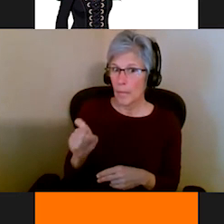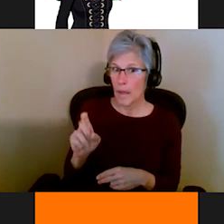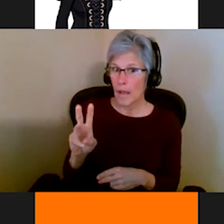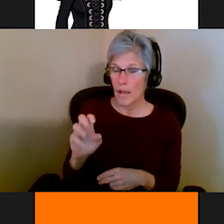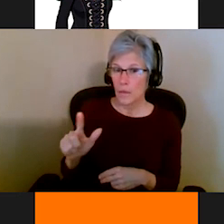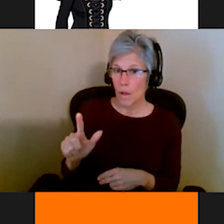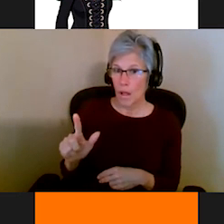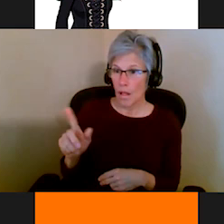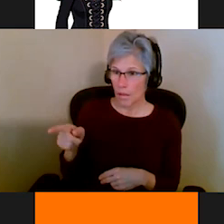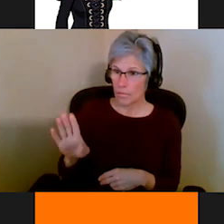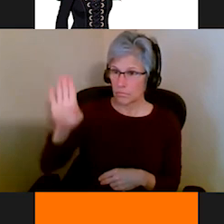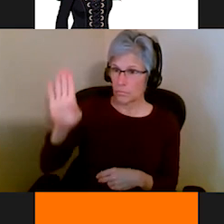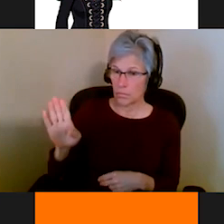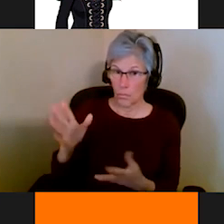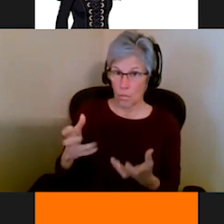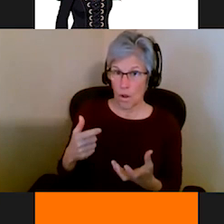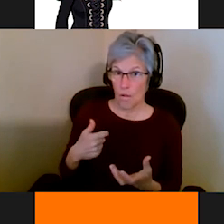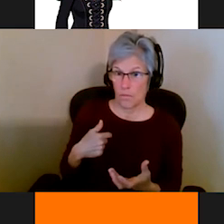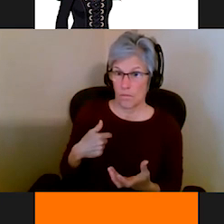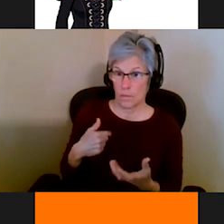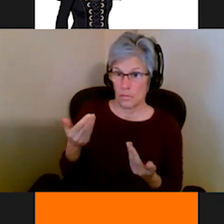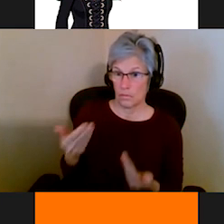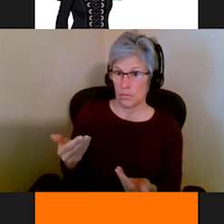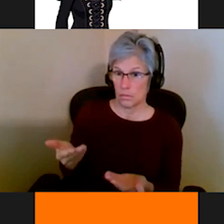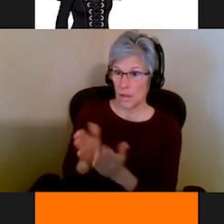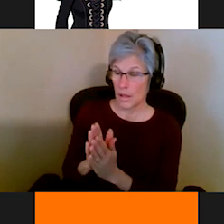hand raised. Do you want me to have him ask his question?